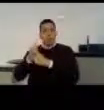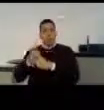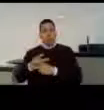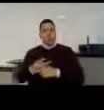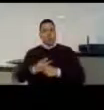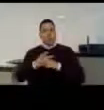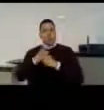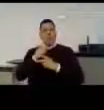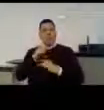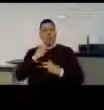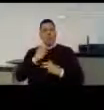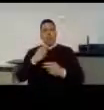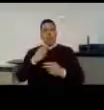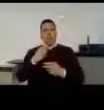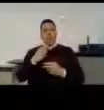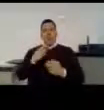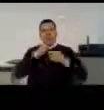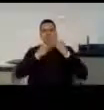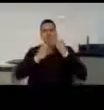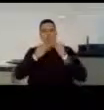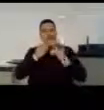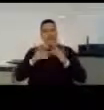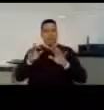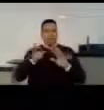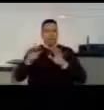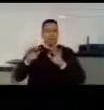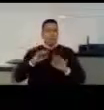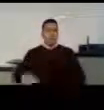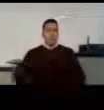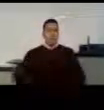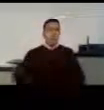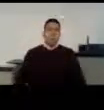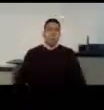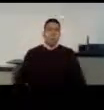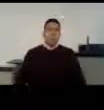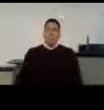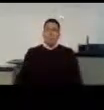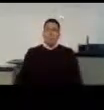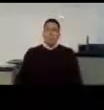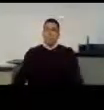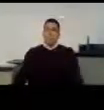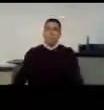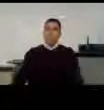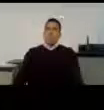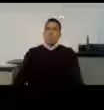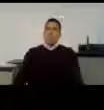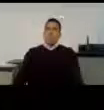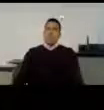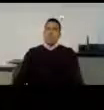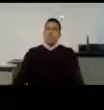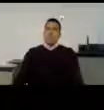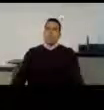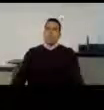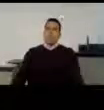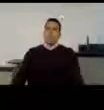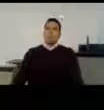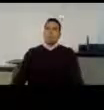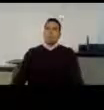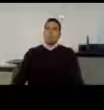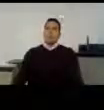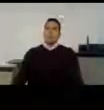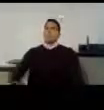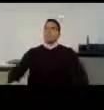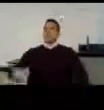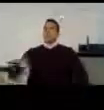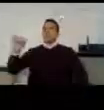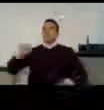our teenagers to I don't know the right word to use, but to really help with this